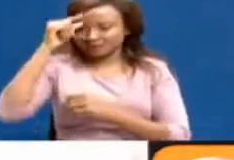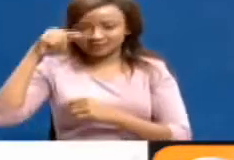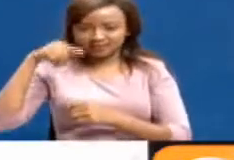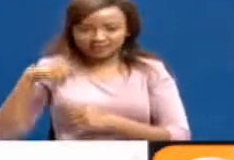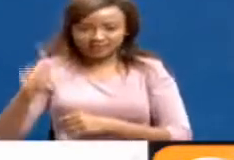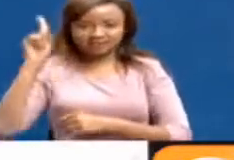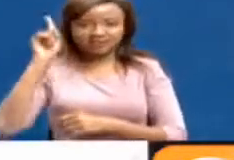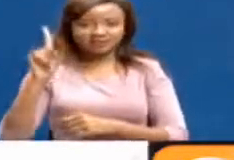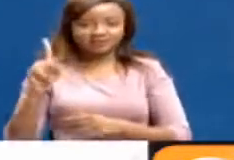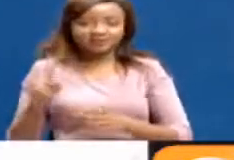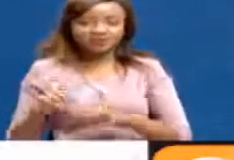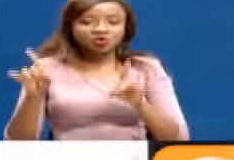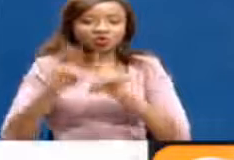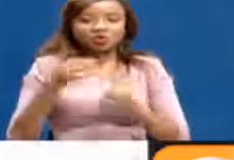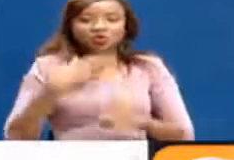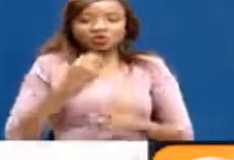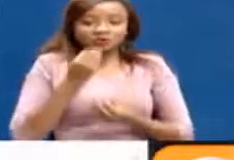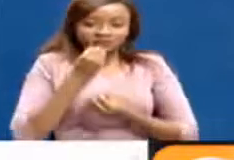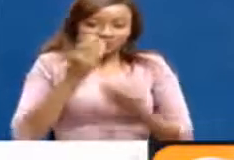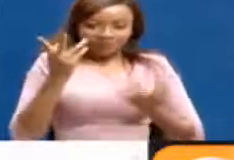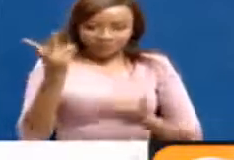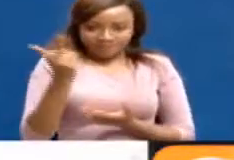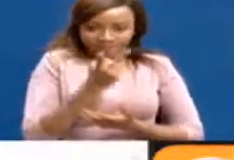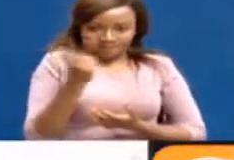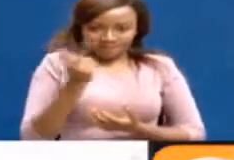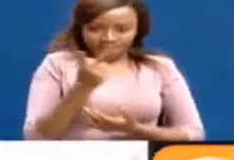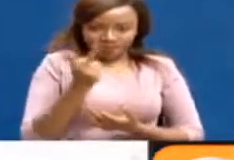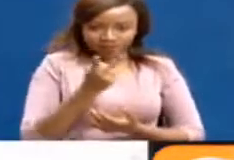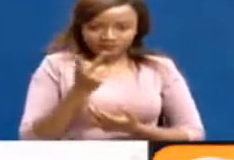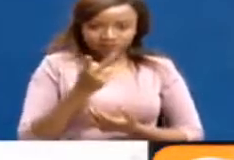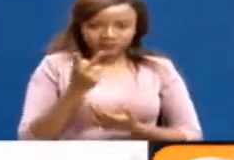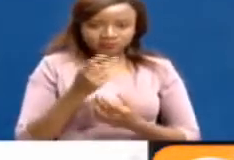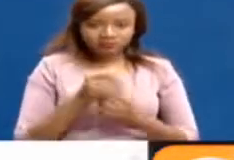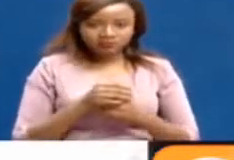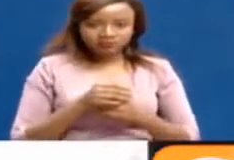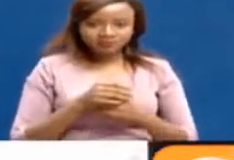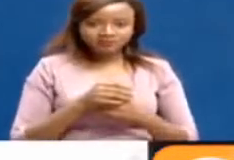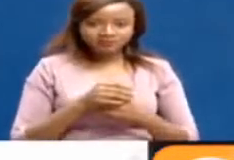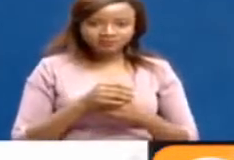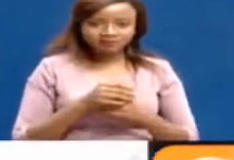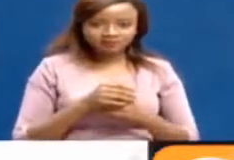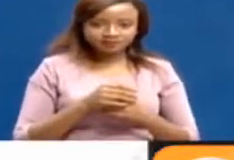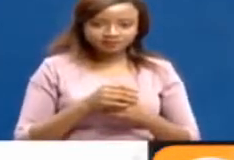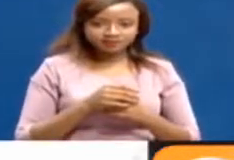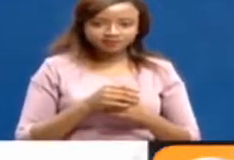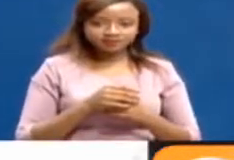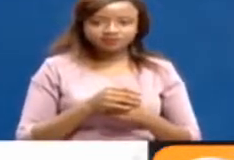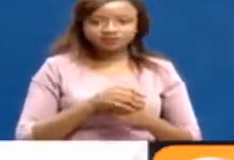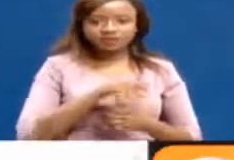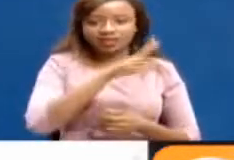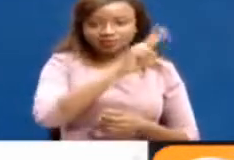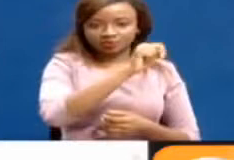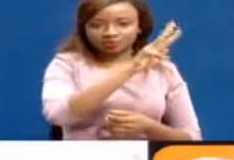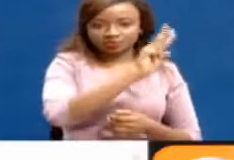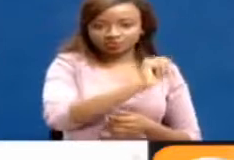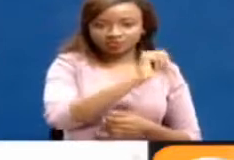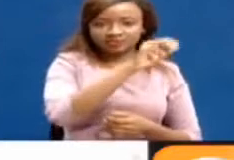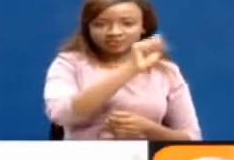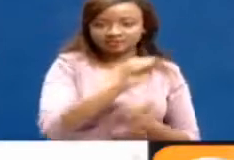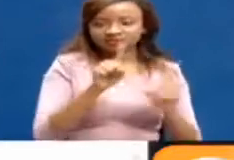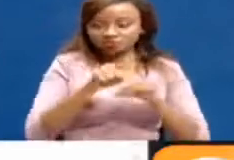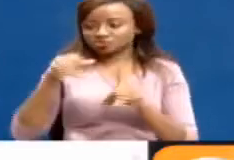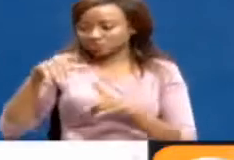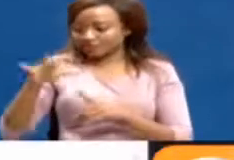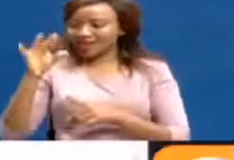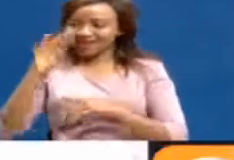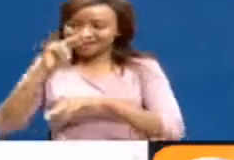be a competition. And I'd like to appeal to both the Nairobi Metropolitan Services and the county government that it's